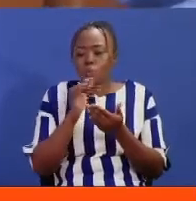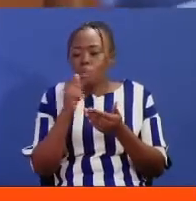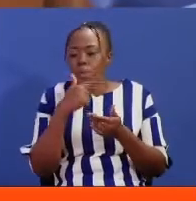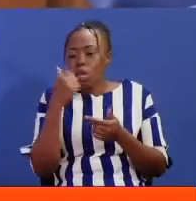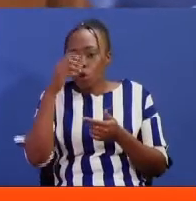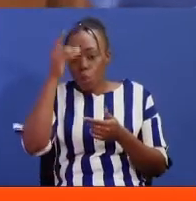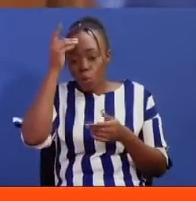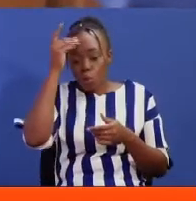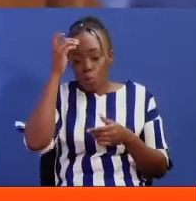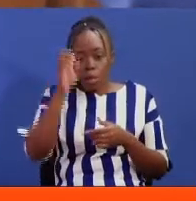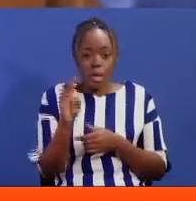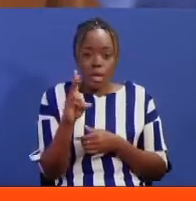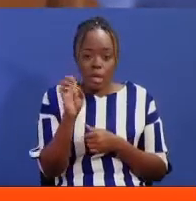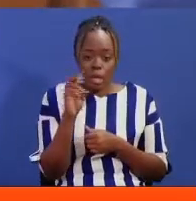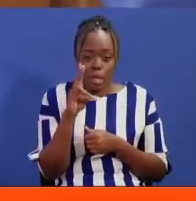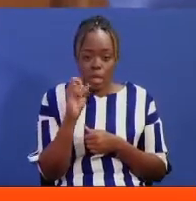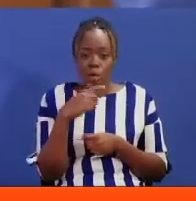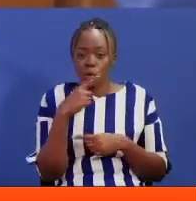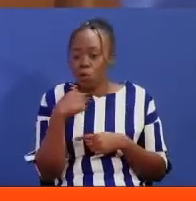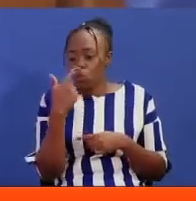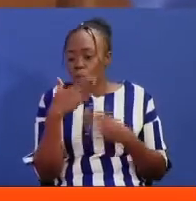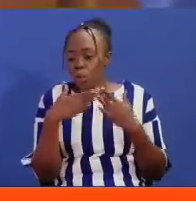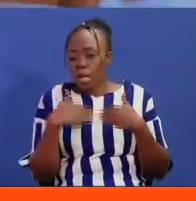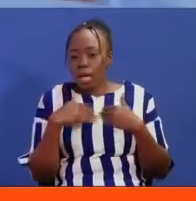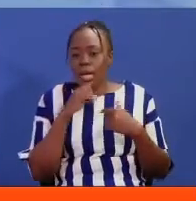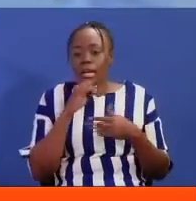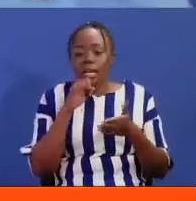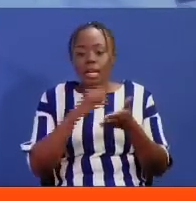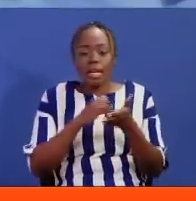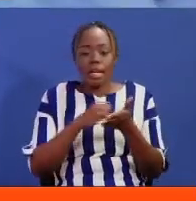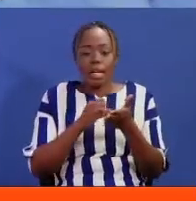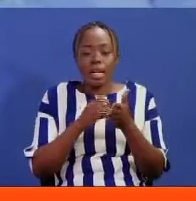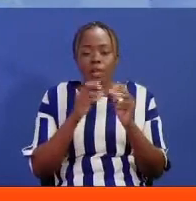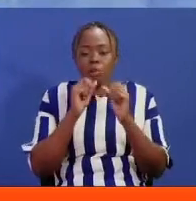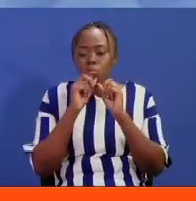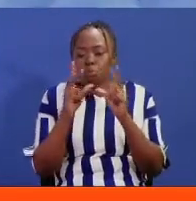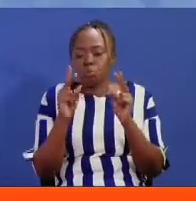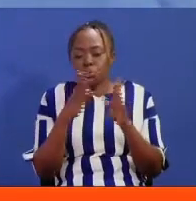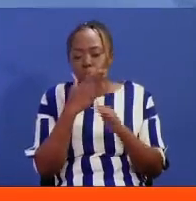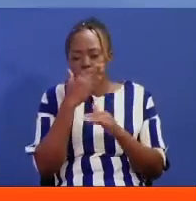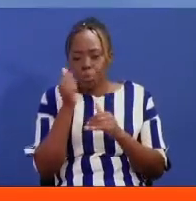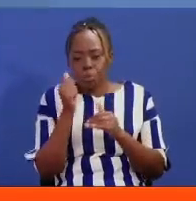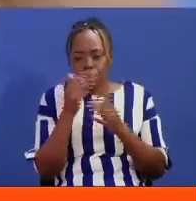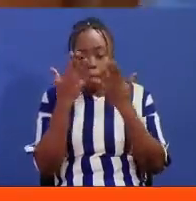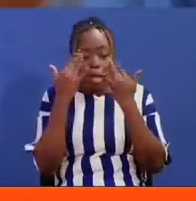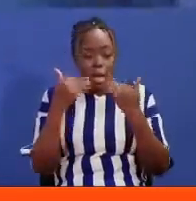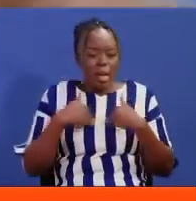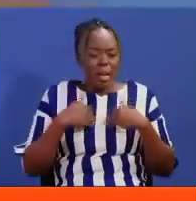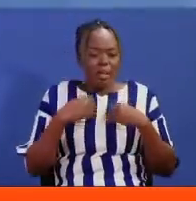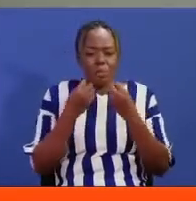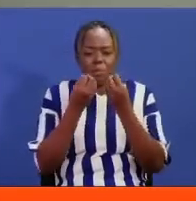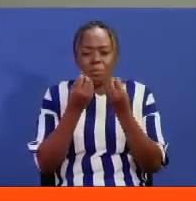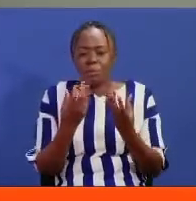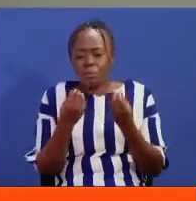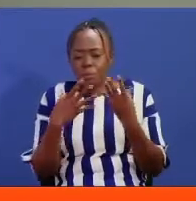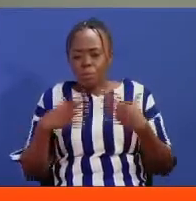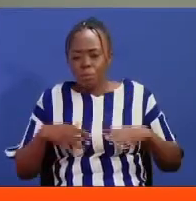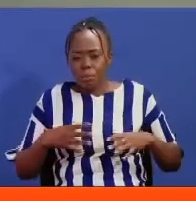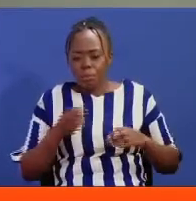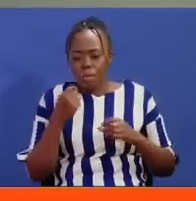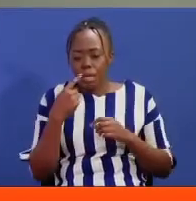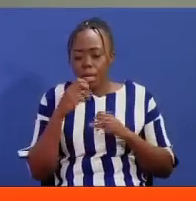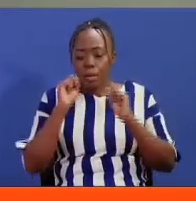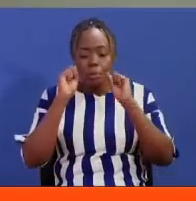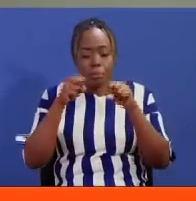Dr. Shemuteri, who claims it is counter-effective. Where now you should have as many people vaccinated as